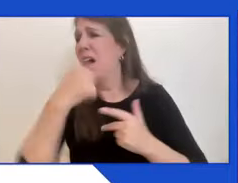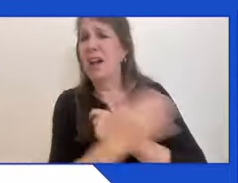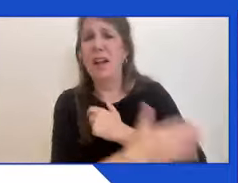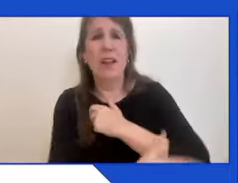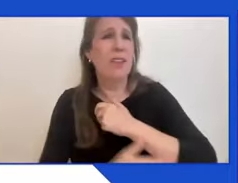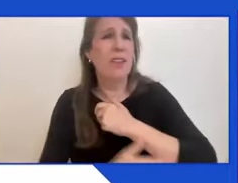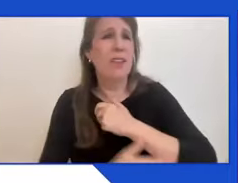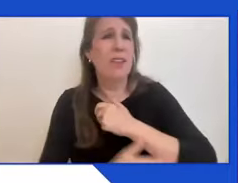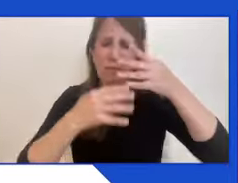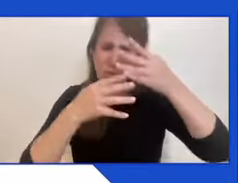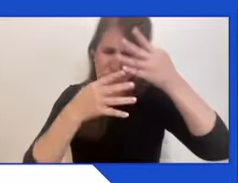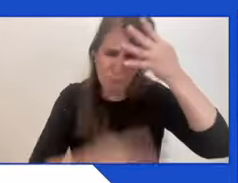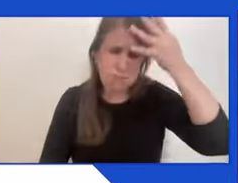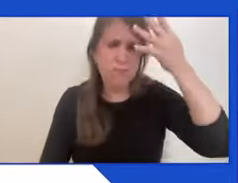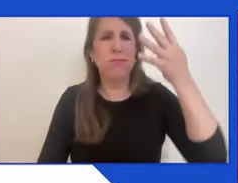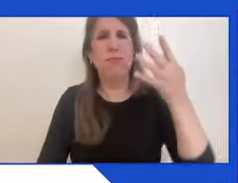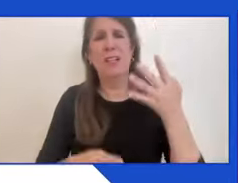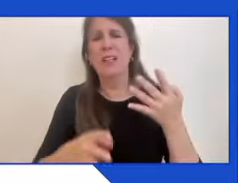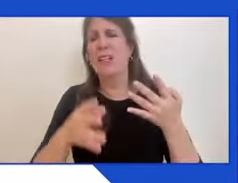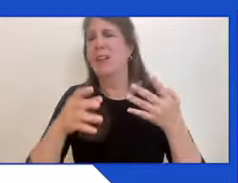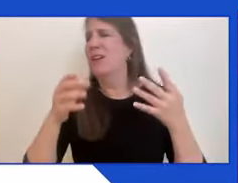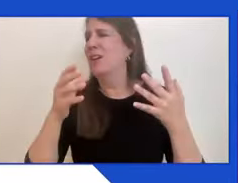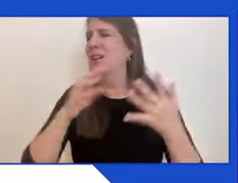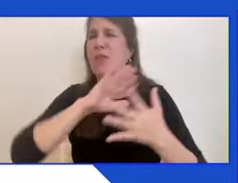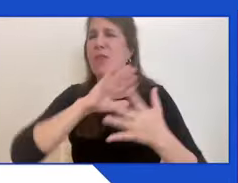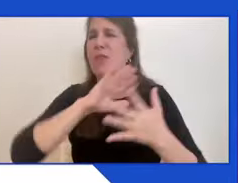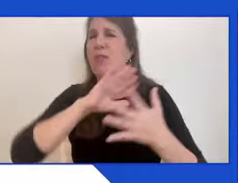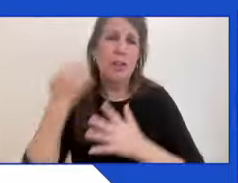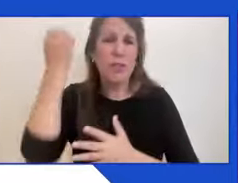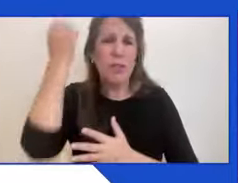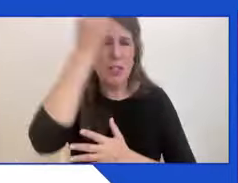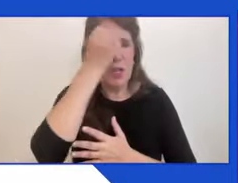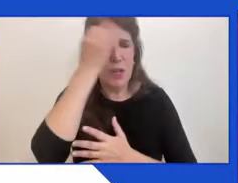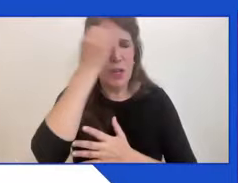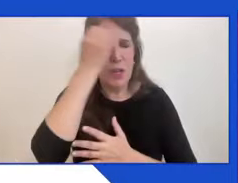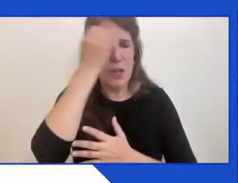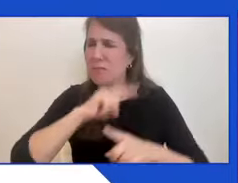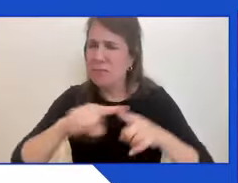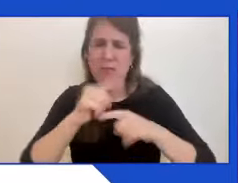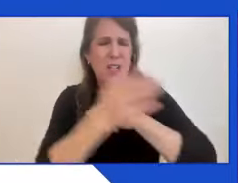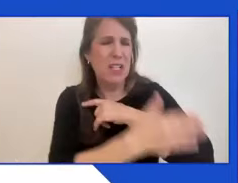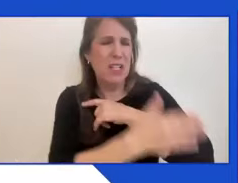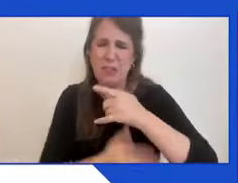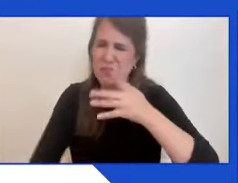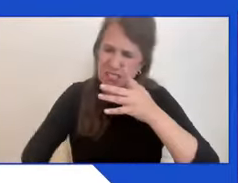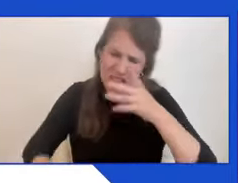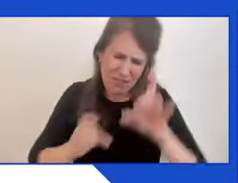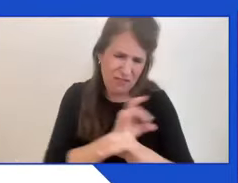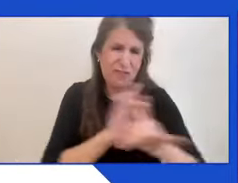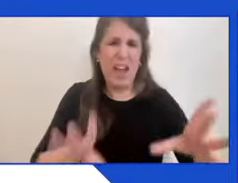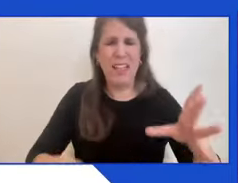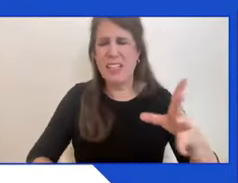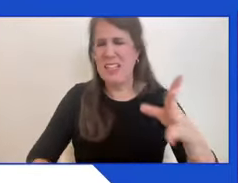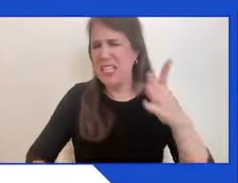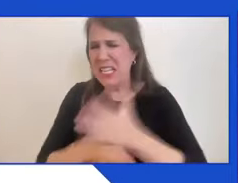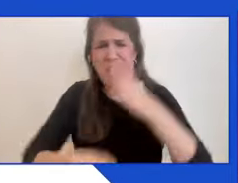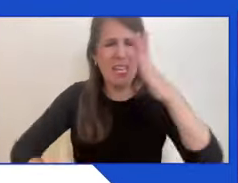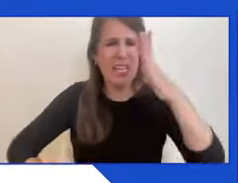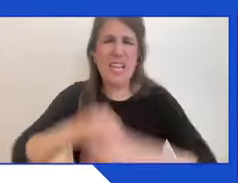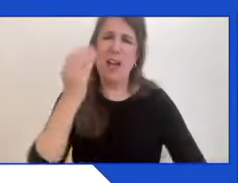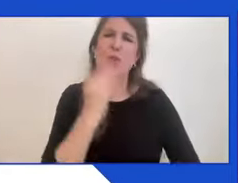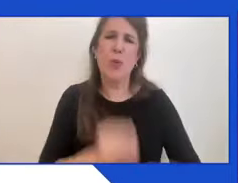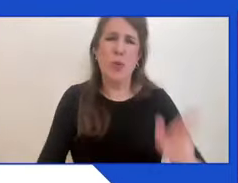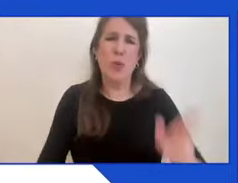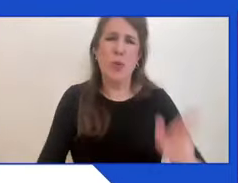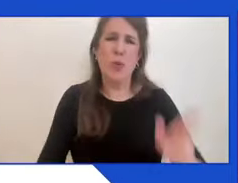were violently expelled from countries all throughout Europe. The Jewish people were violently expelled from the Middle East.